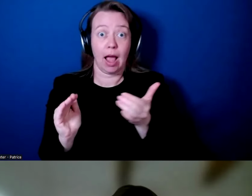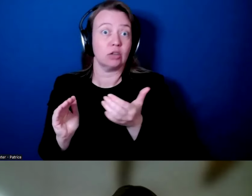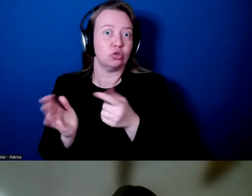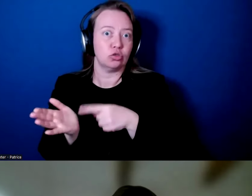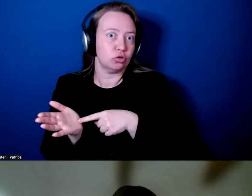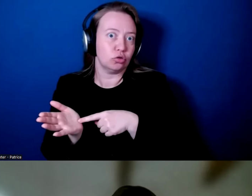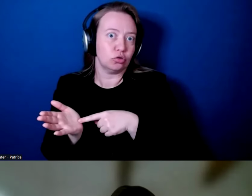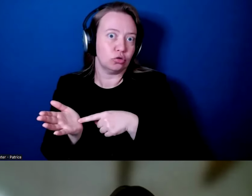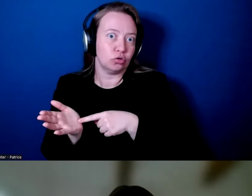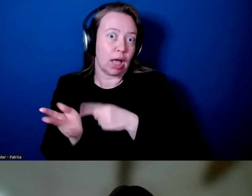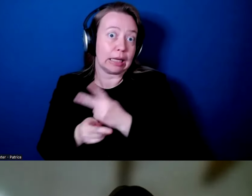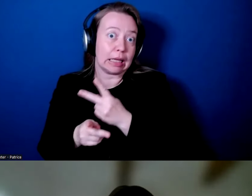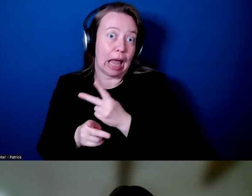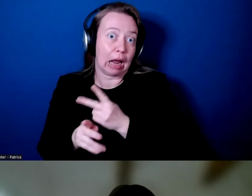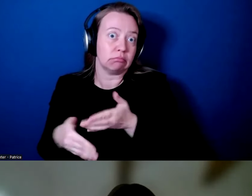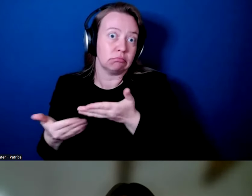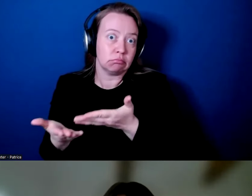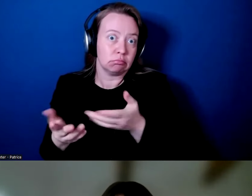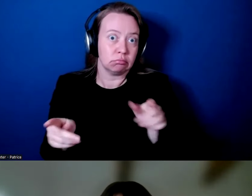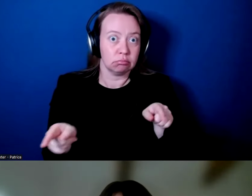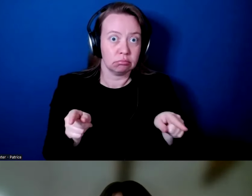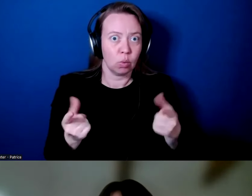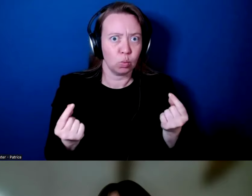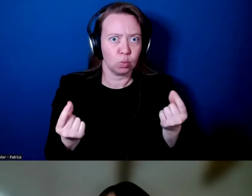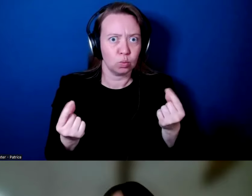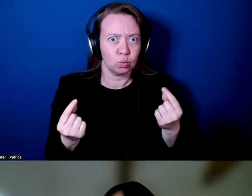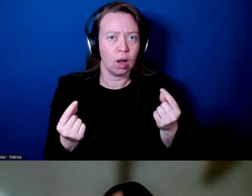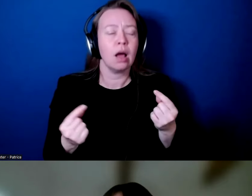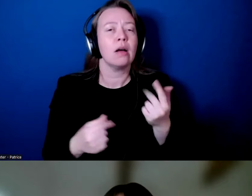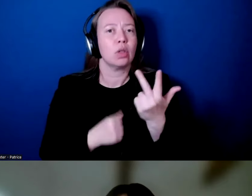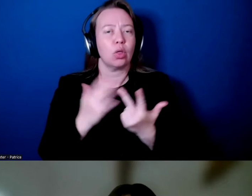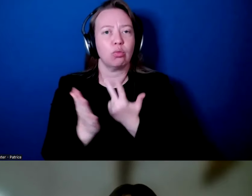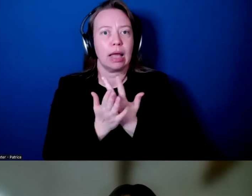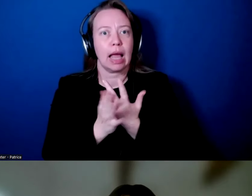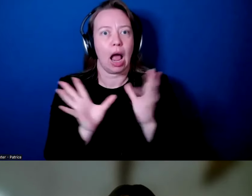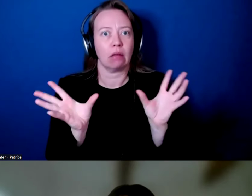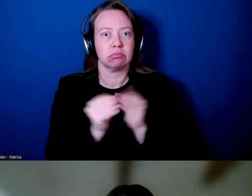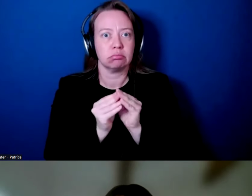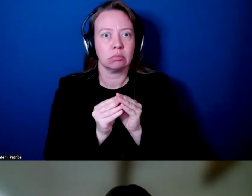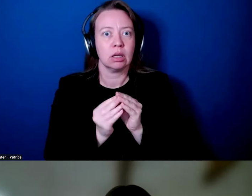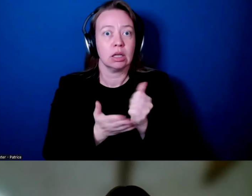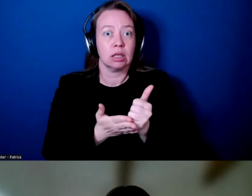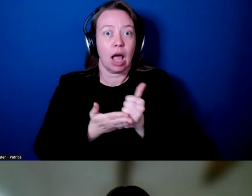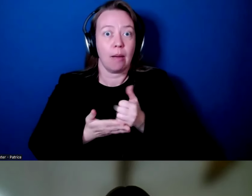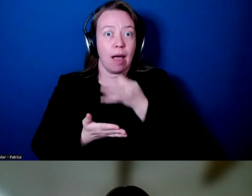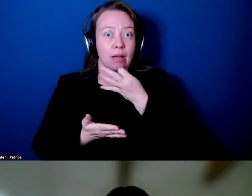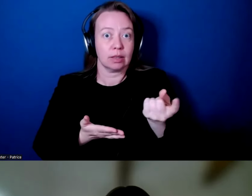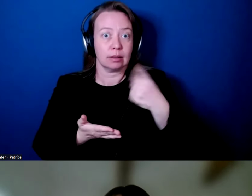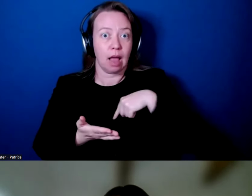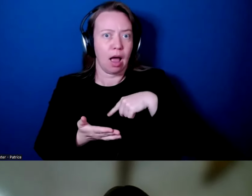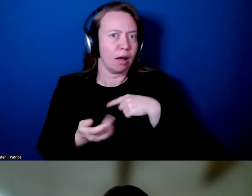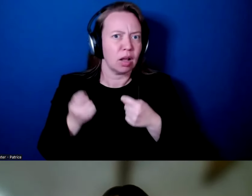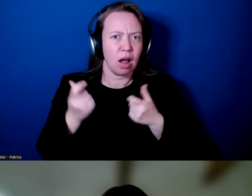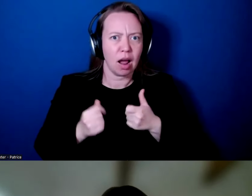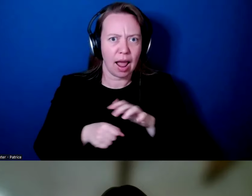out our work on this project with a 3-hour convening of experts to help us flush out our areas of focus.